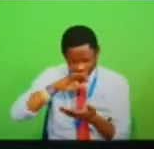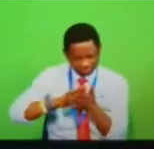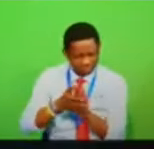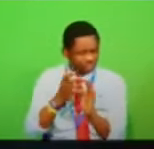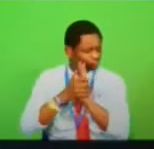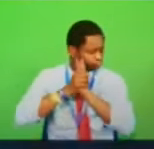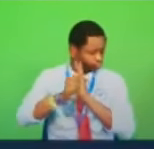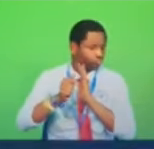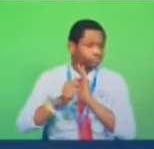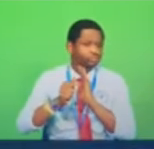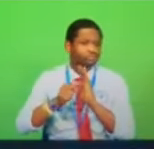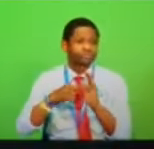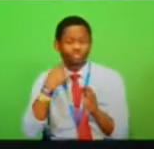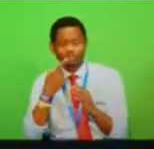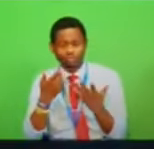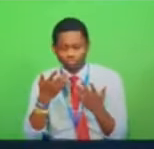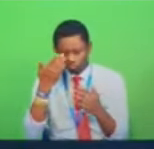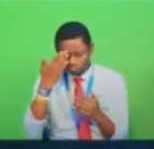a luminary.